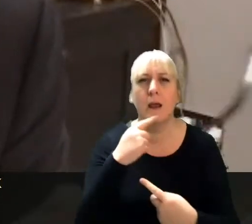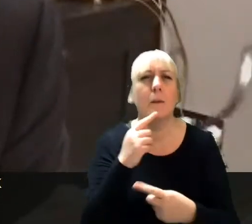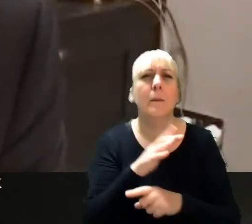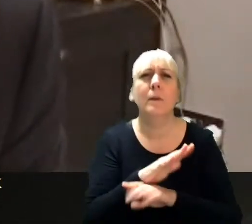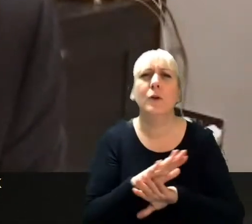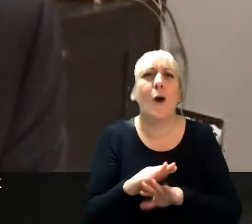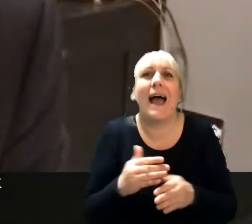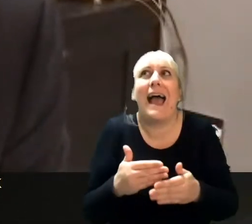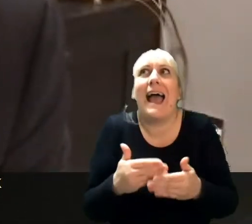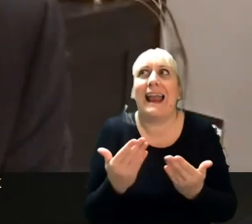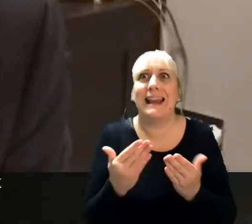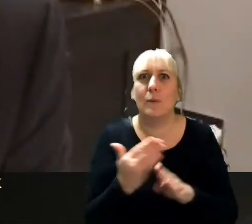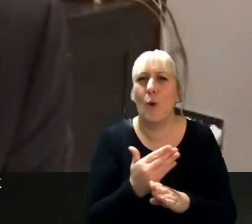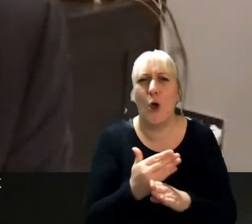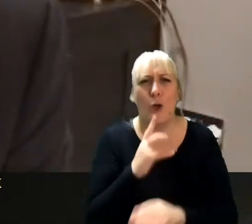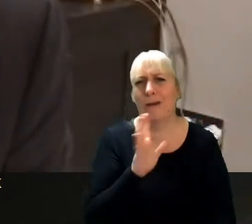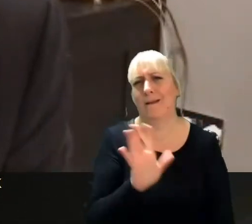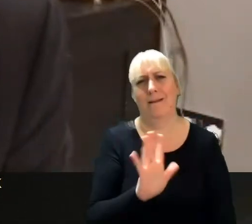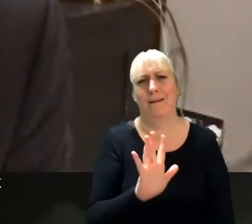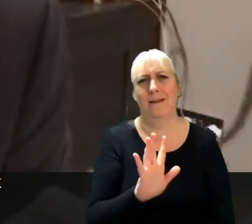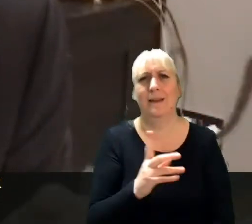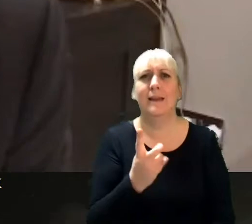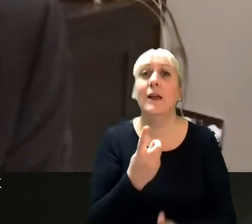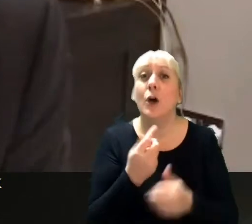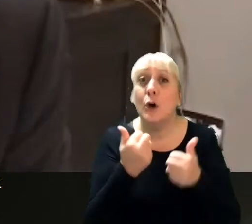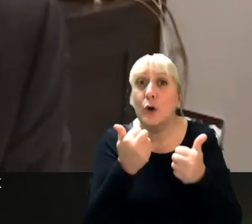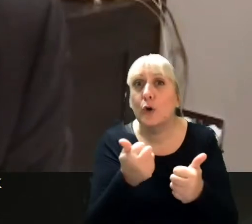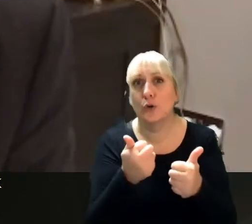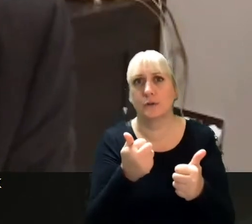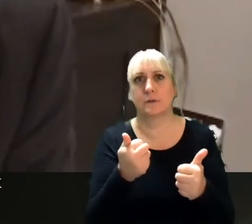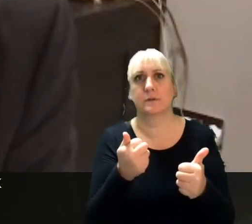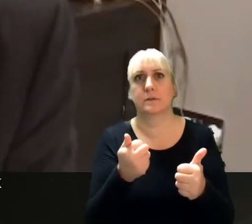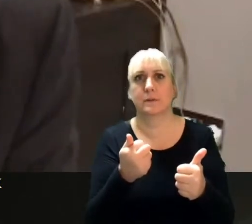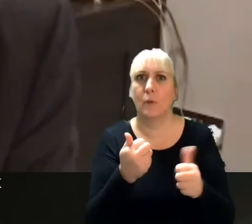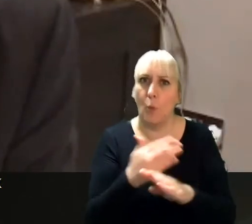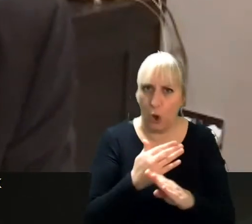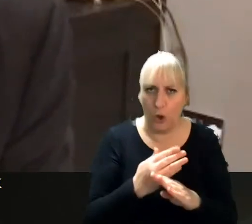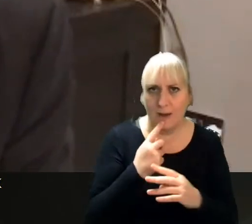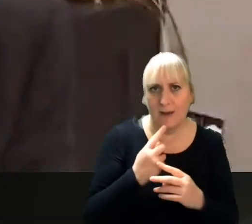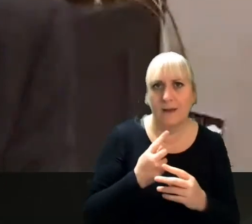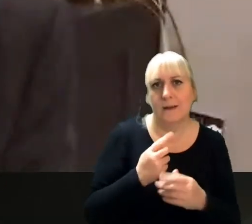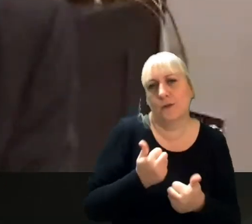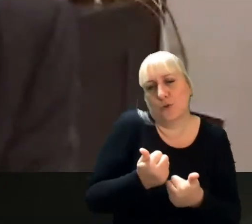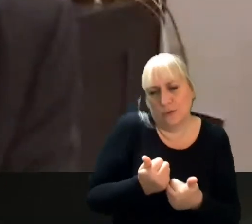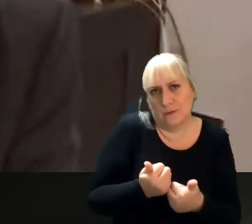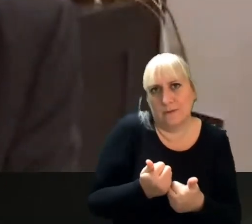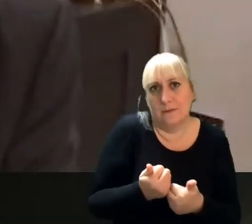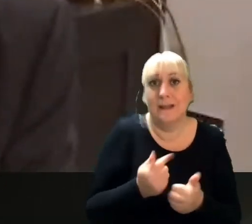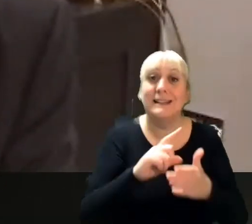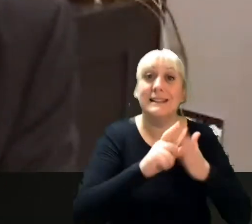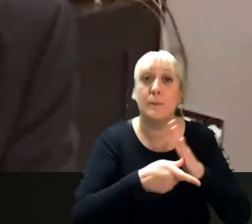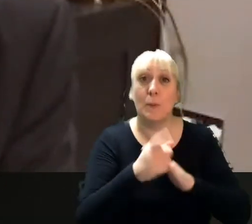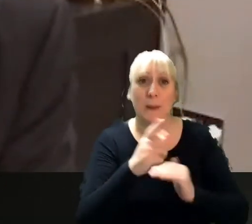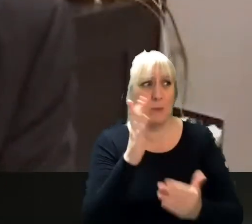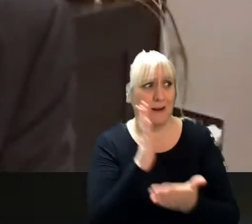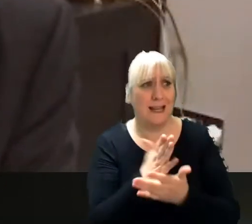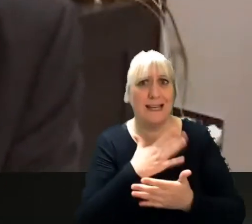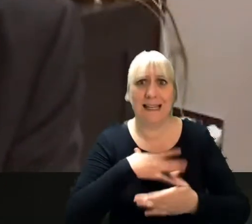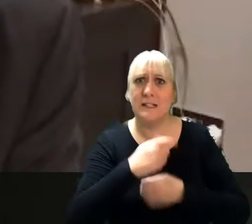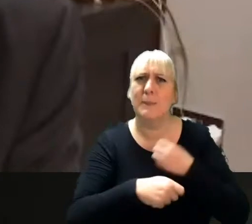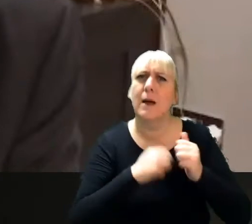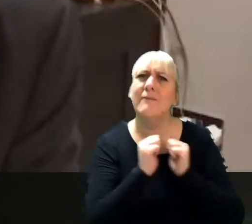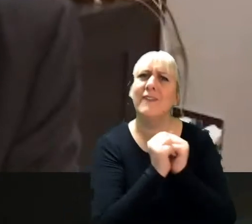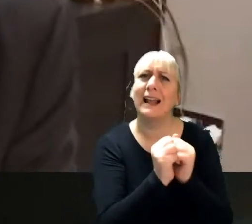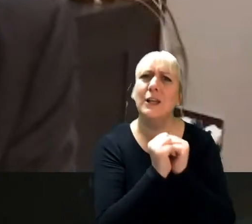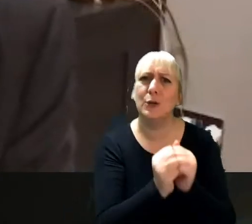Only good work is important. And I think disabled people need to be valued in the workplace. It isn't simply about putting a ramp to